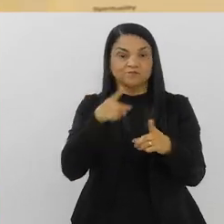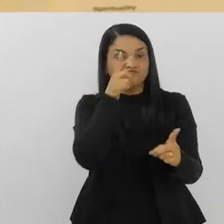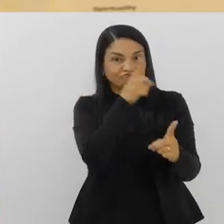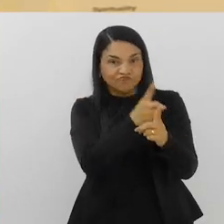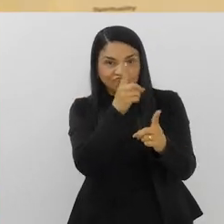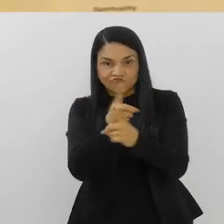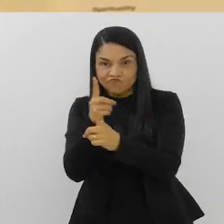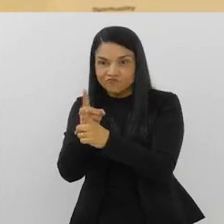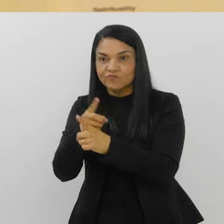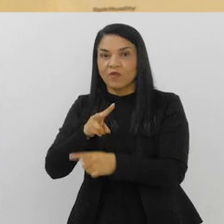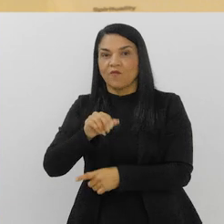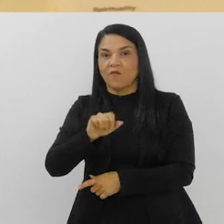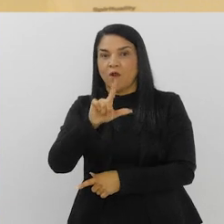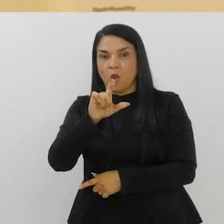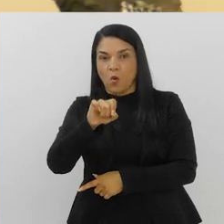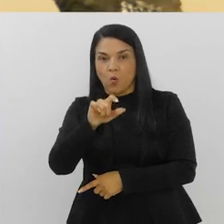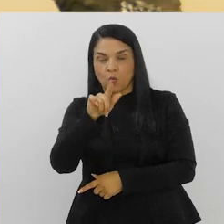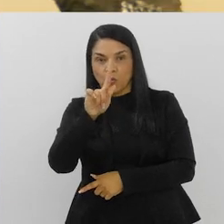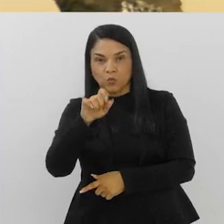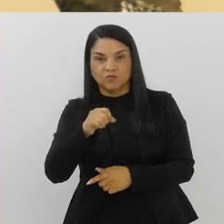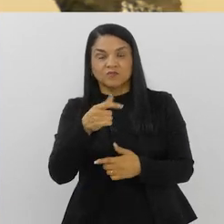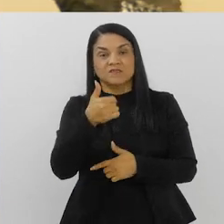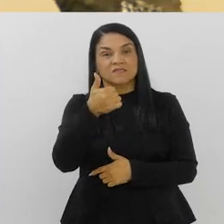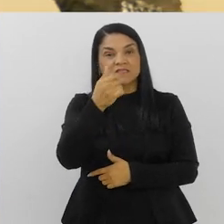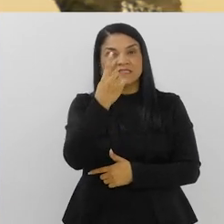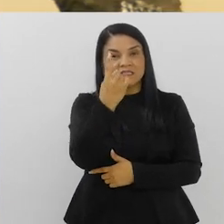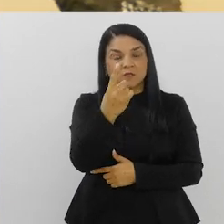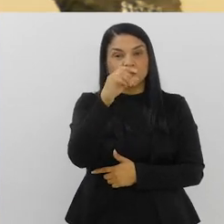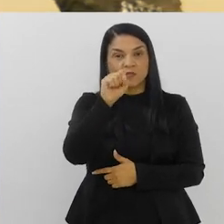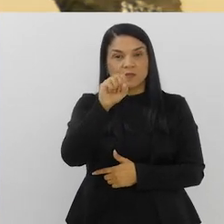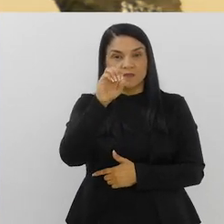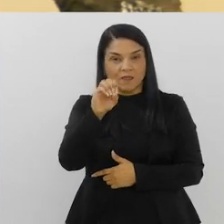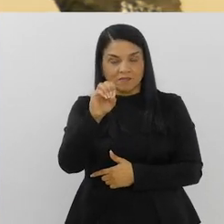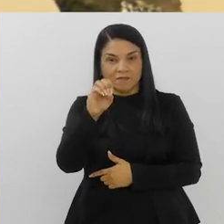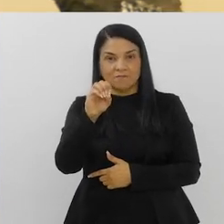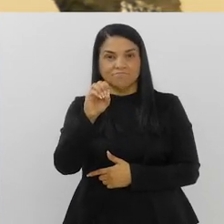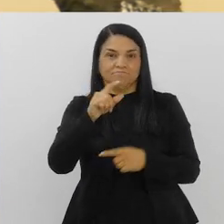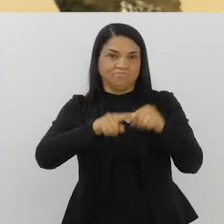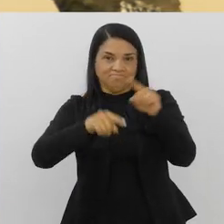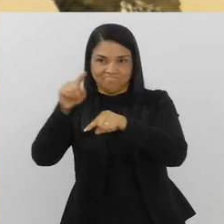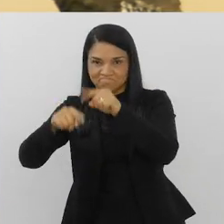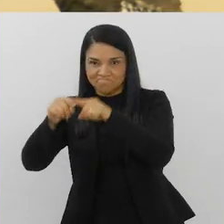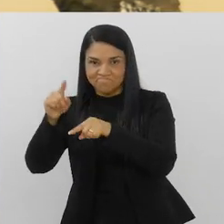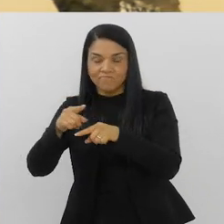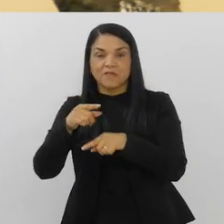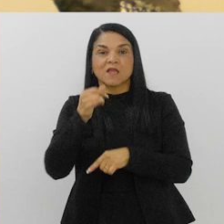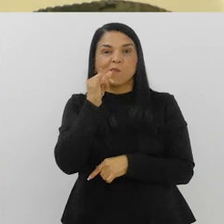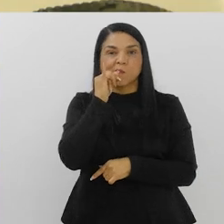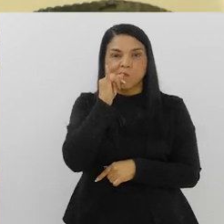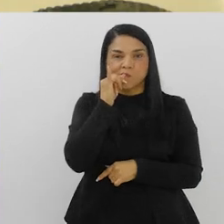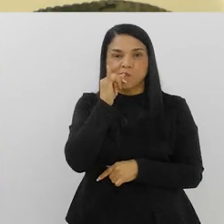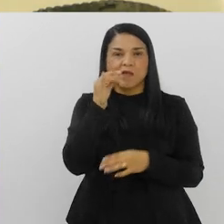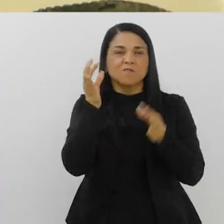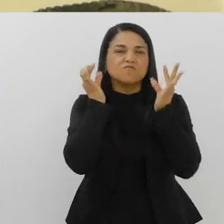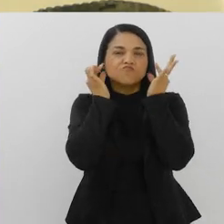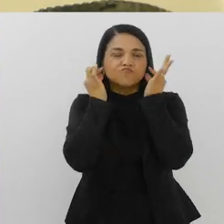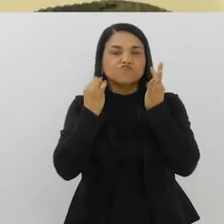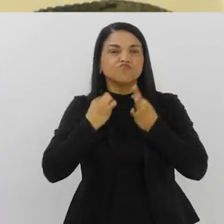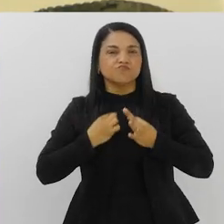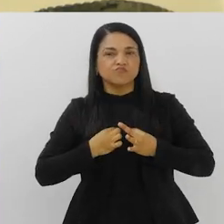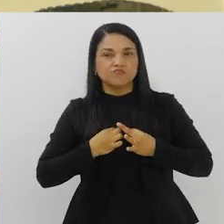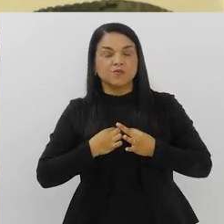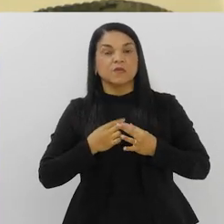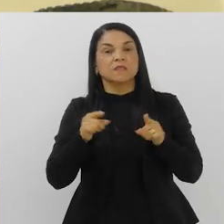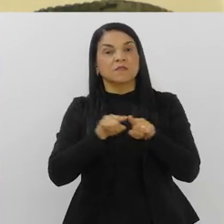Those achados do Valongo are 180 items between parts of cachimbo, bijuterias and